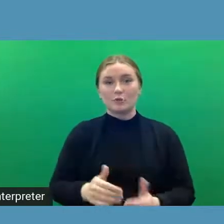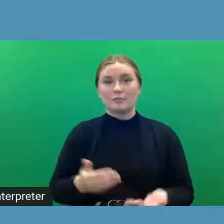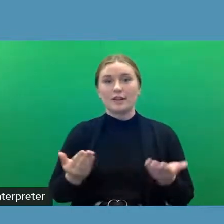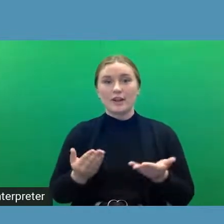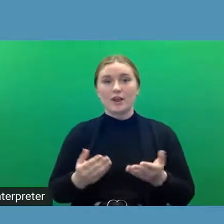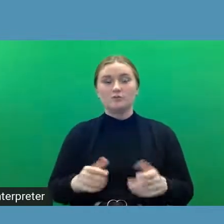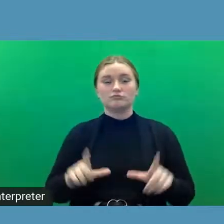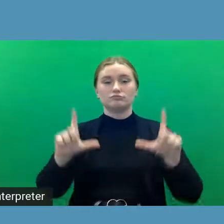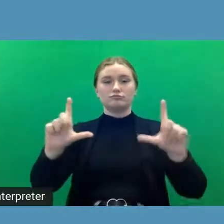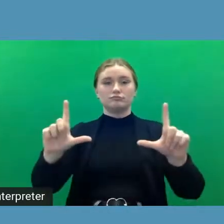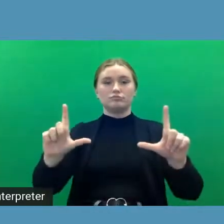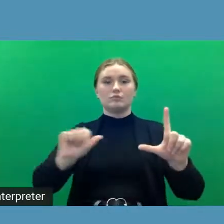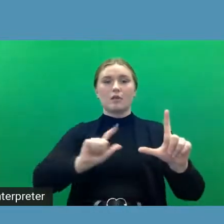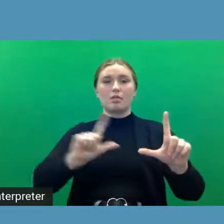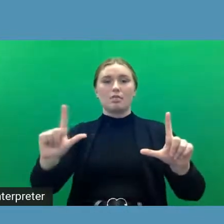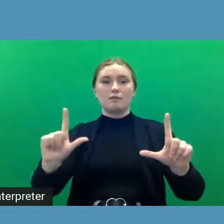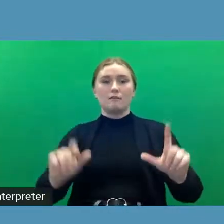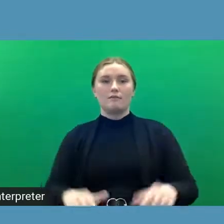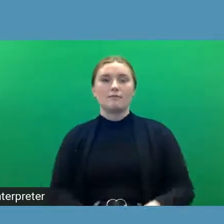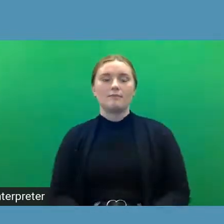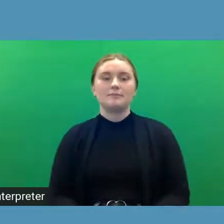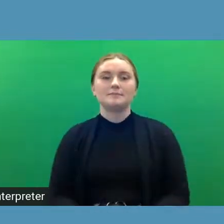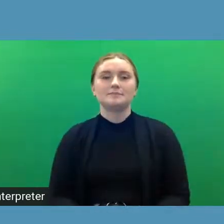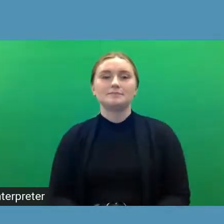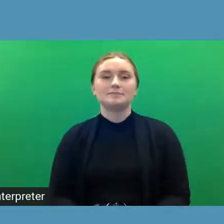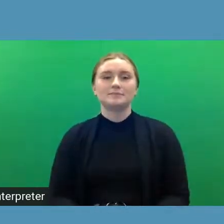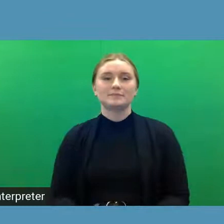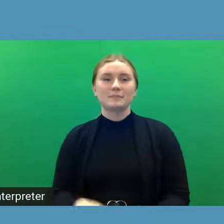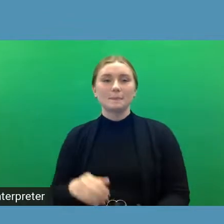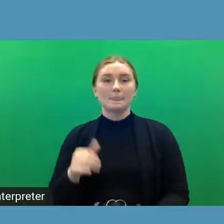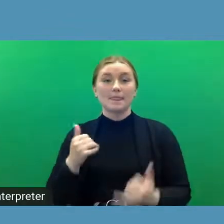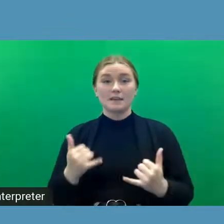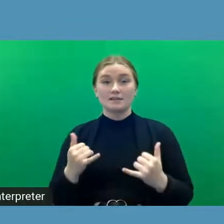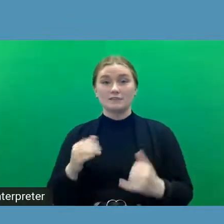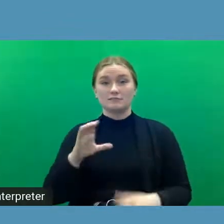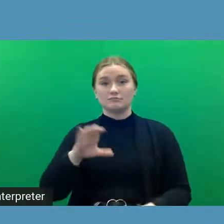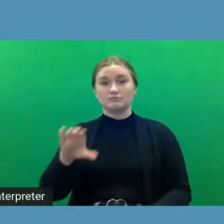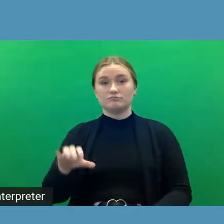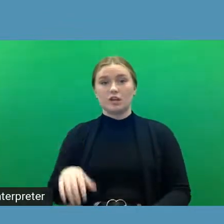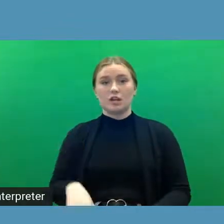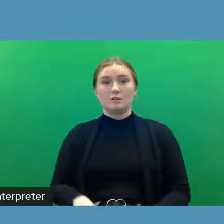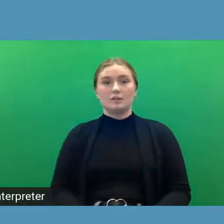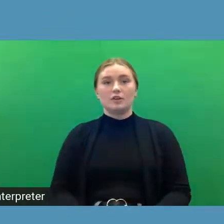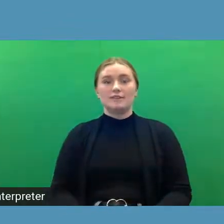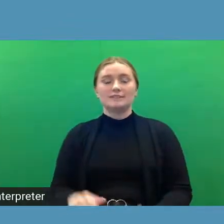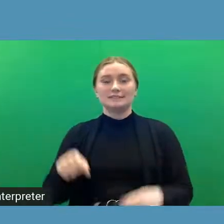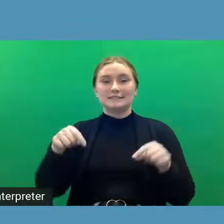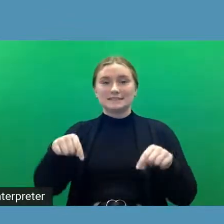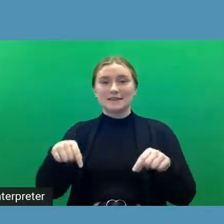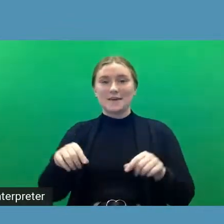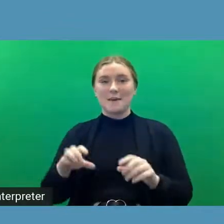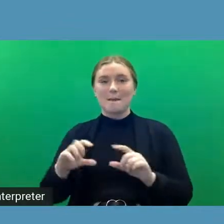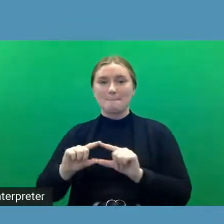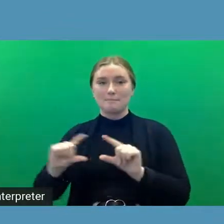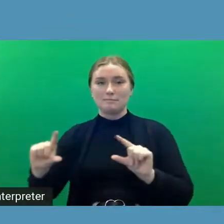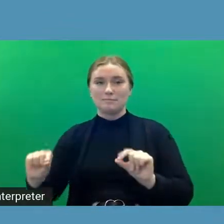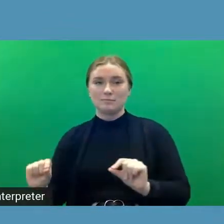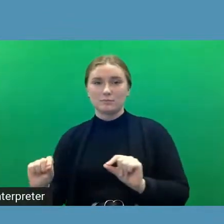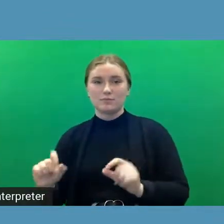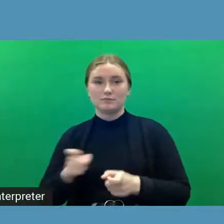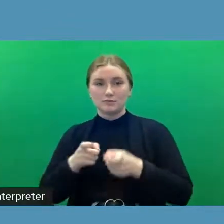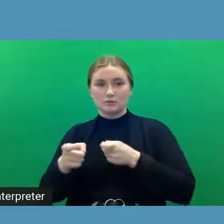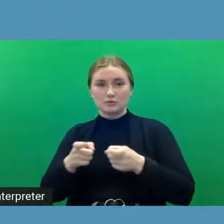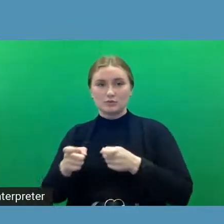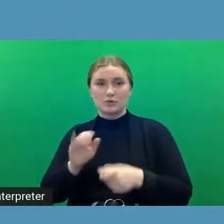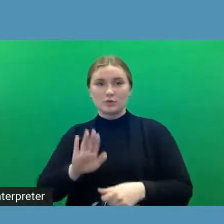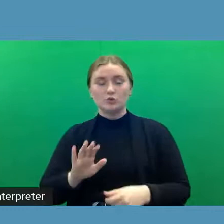let you know that captioning for today's program is embedded in a box just below the YouTube player on our website with controls to adjust your